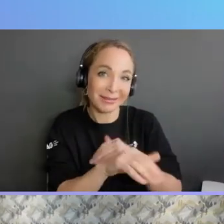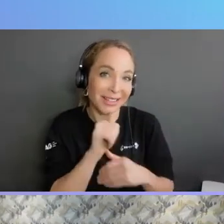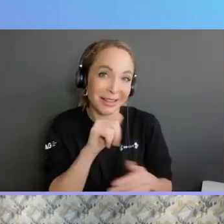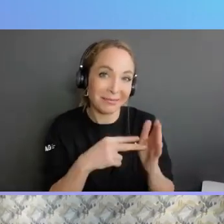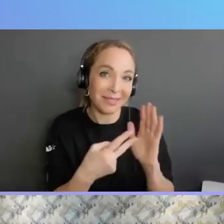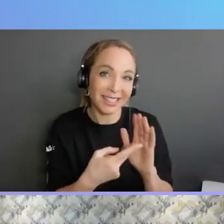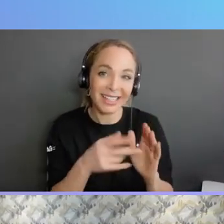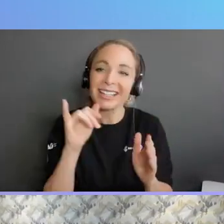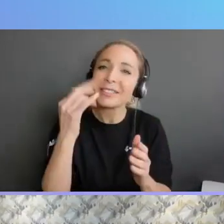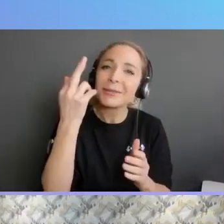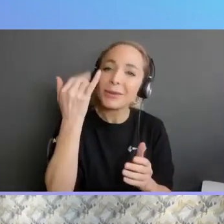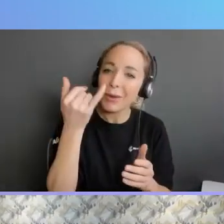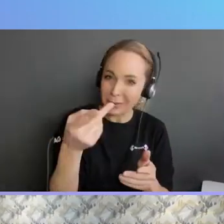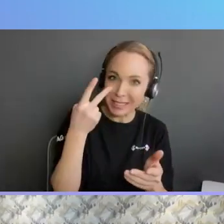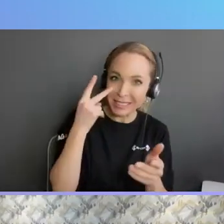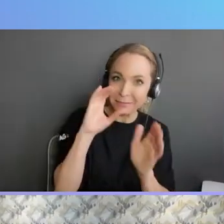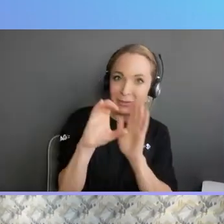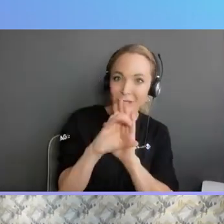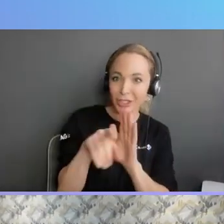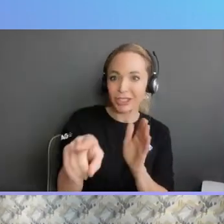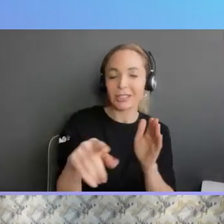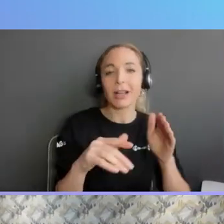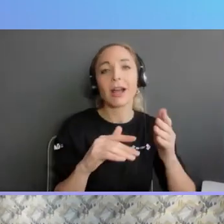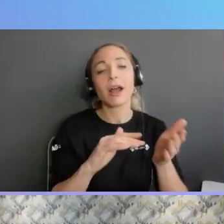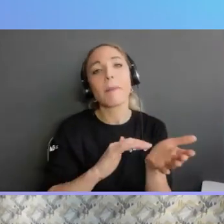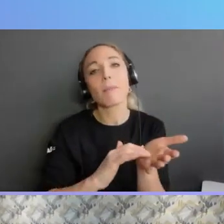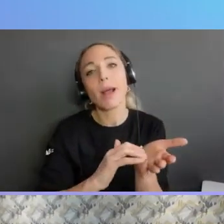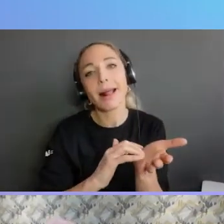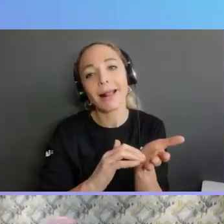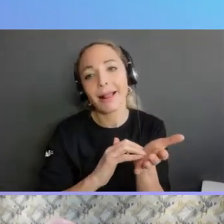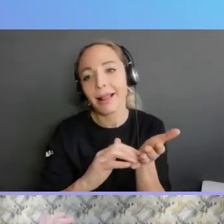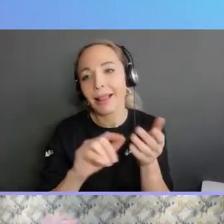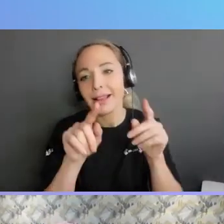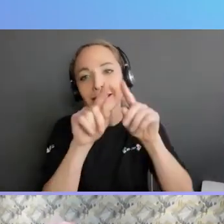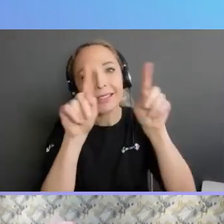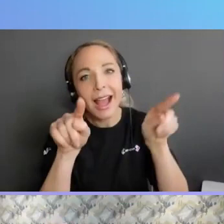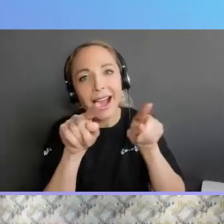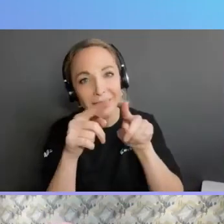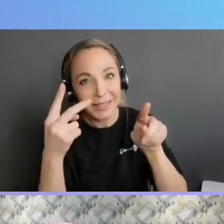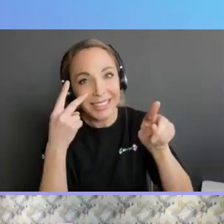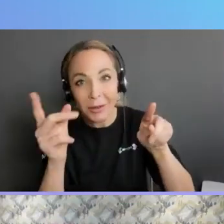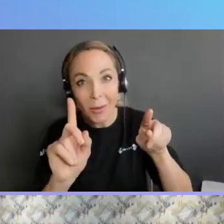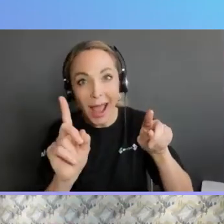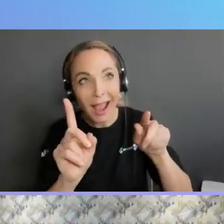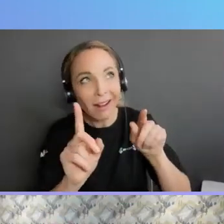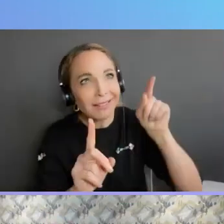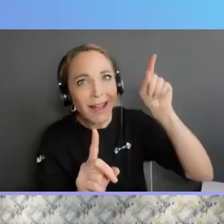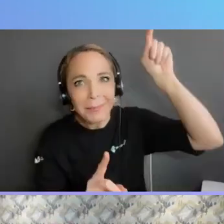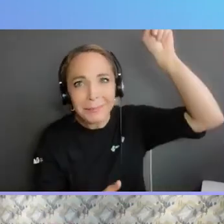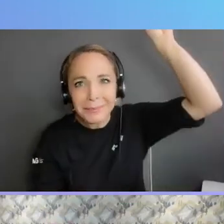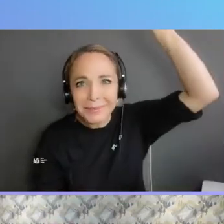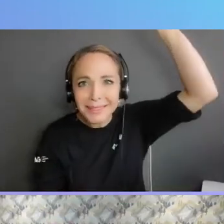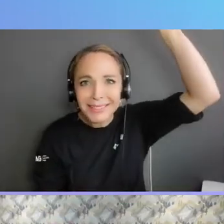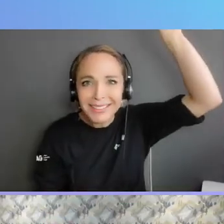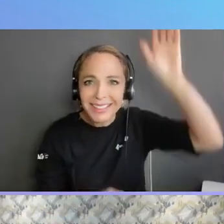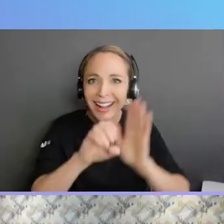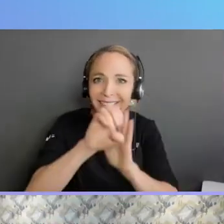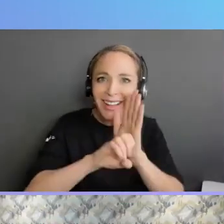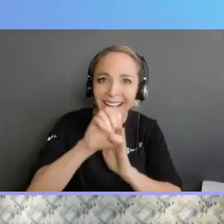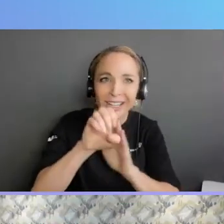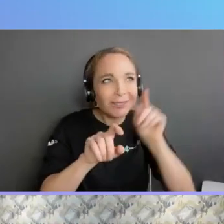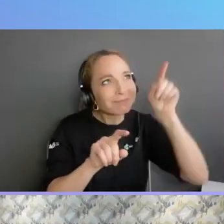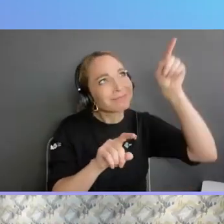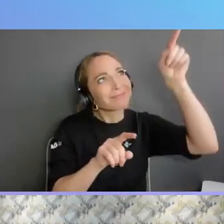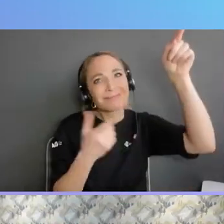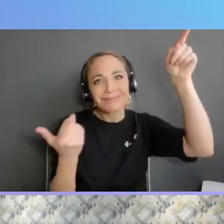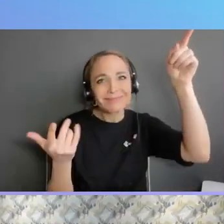an image of a Braille sign located above at the very top of the elevator door, make